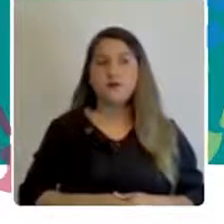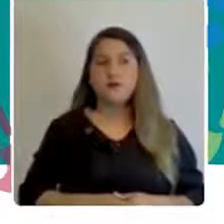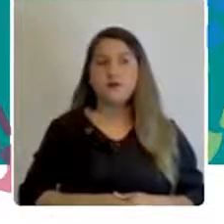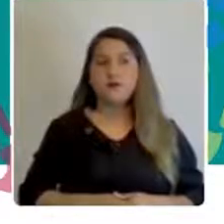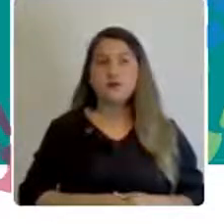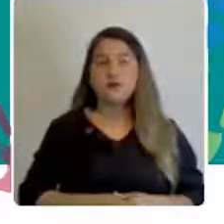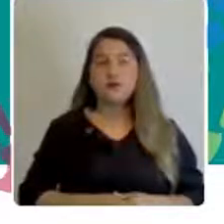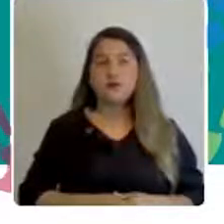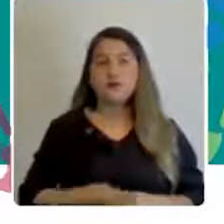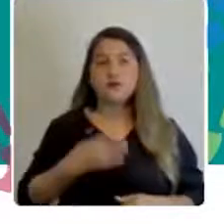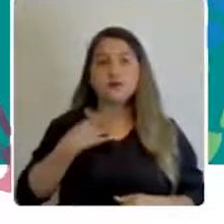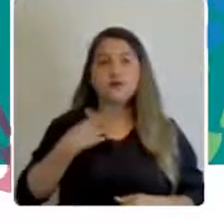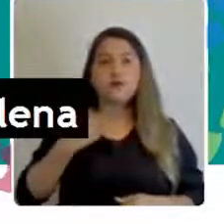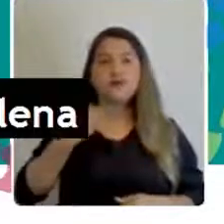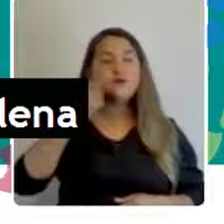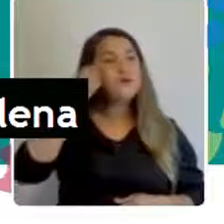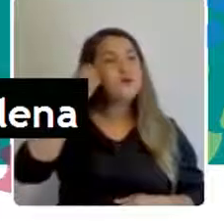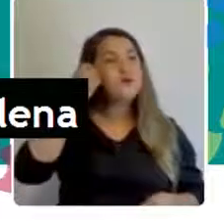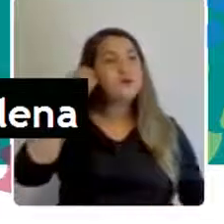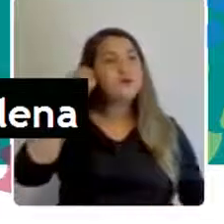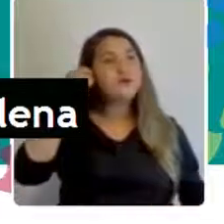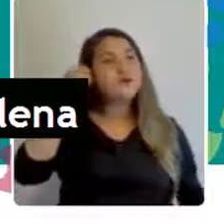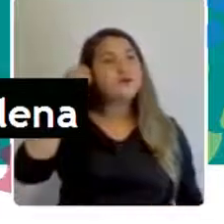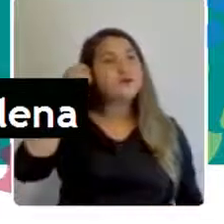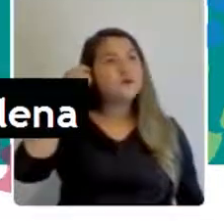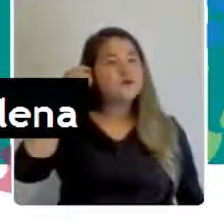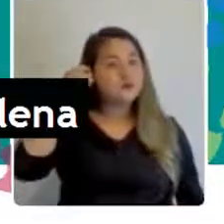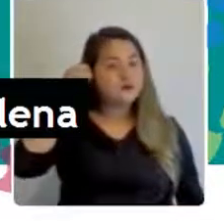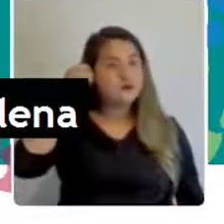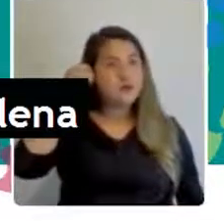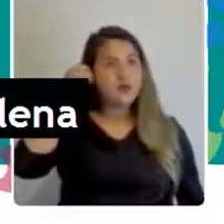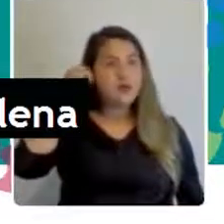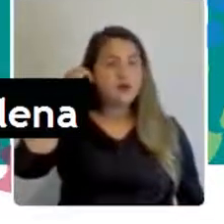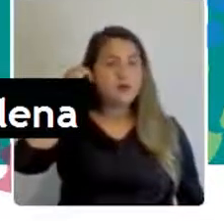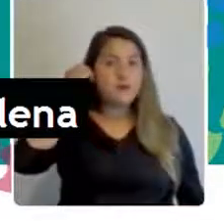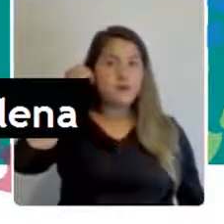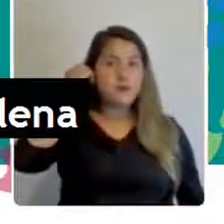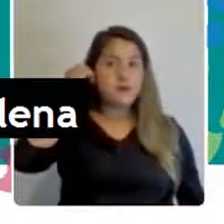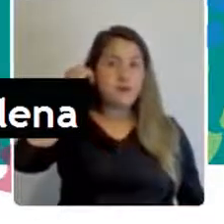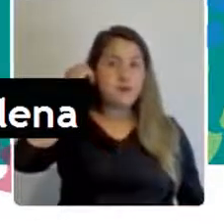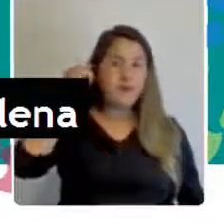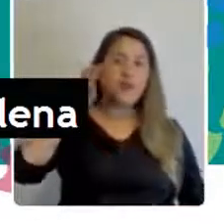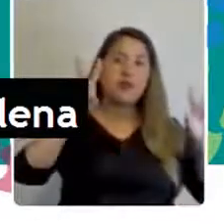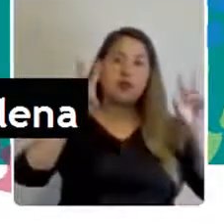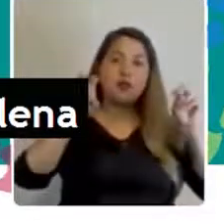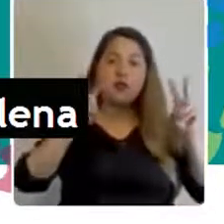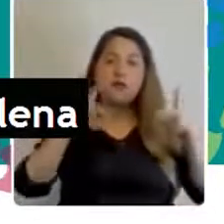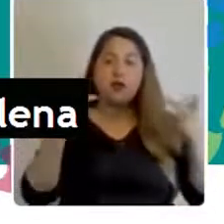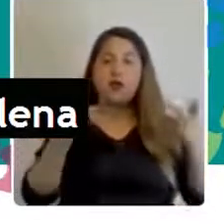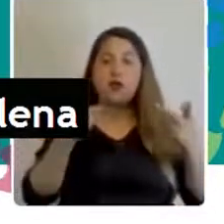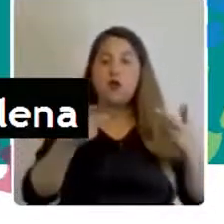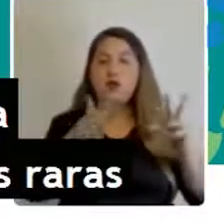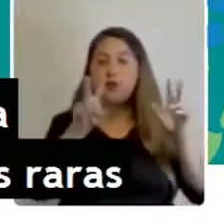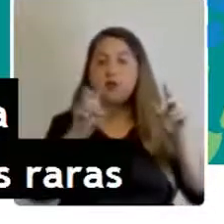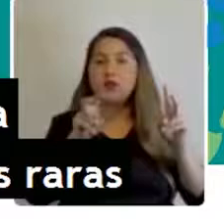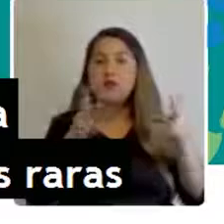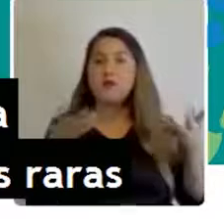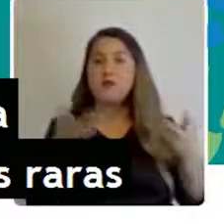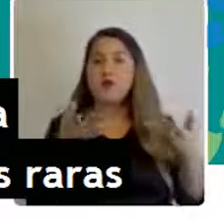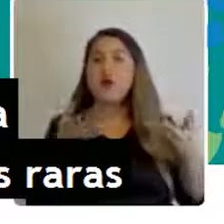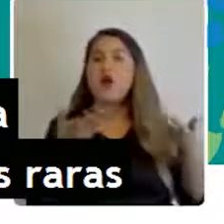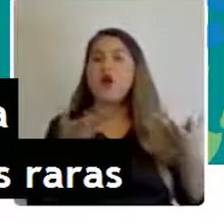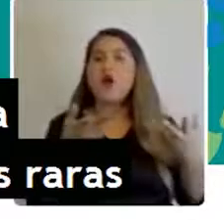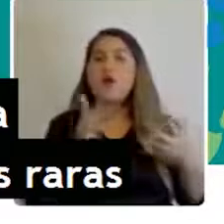Bien, muchas gracias, Stephen. Dino, entonces, desde la perspectiva chilena, ¿cómo abordarías este tema? ¿Tenemos que